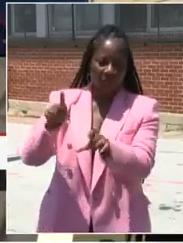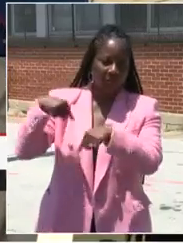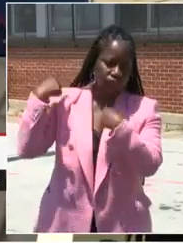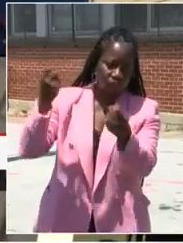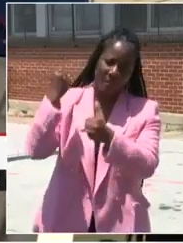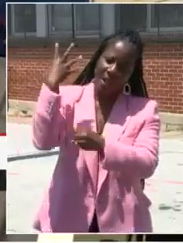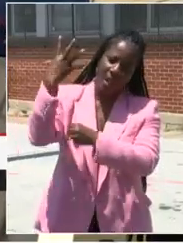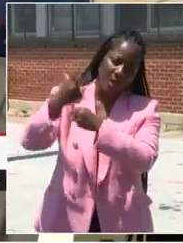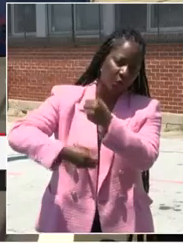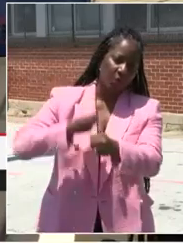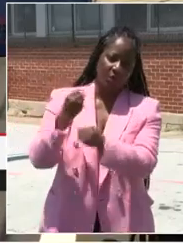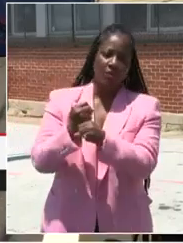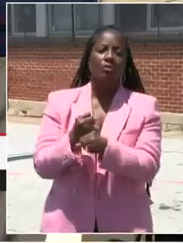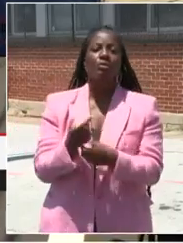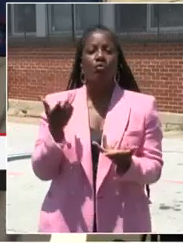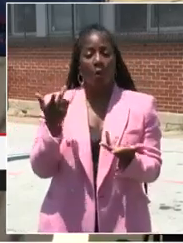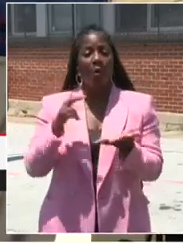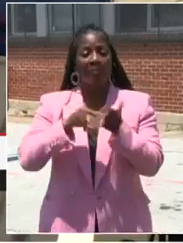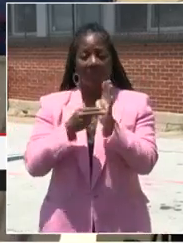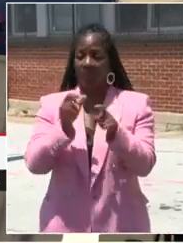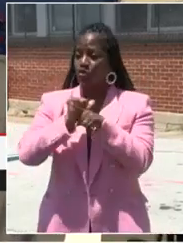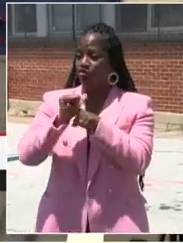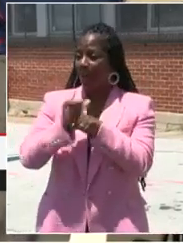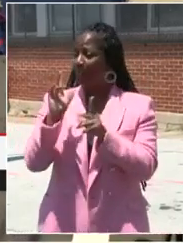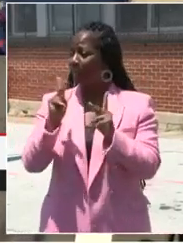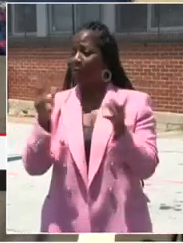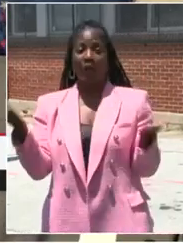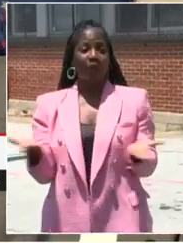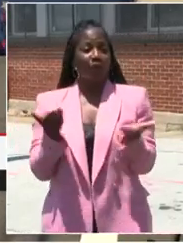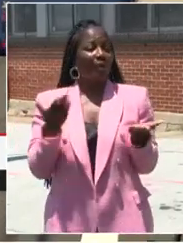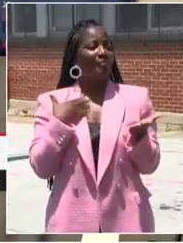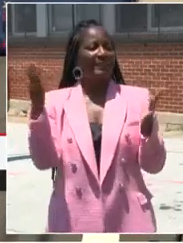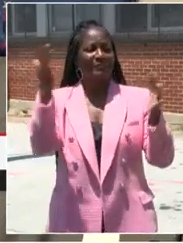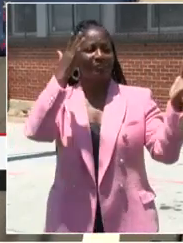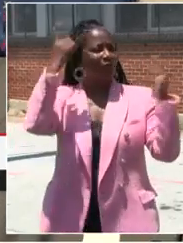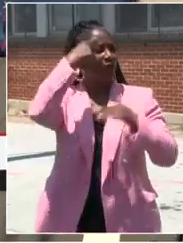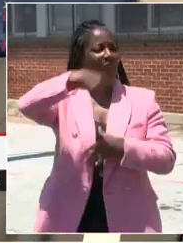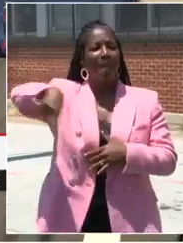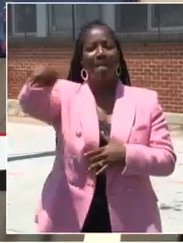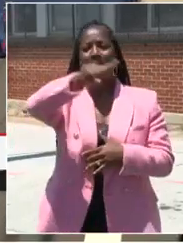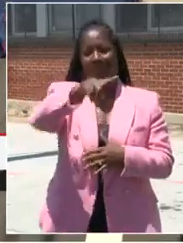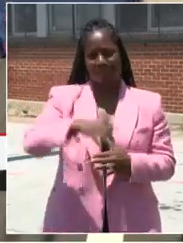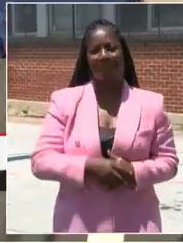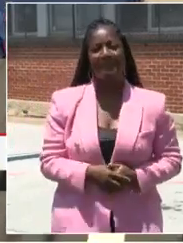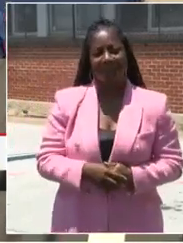many years. So the Training Grounds folks are here. Let's give them a round of applause.